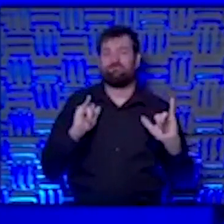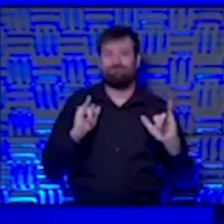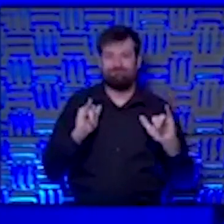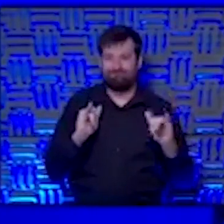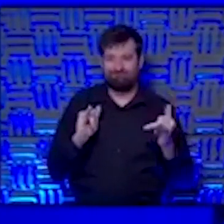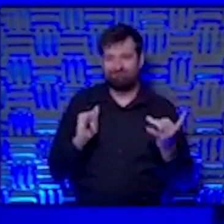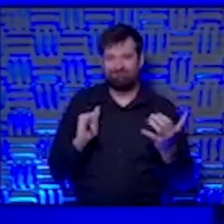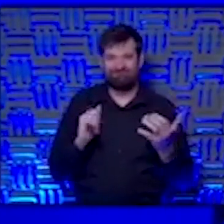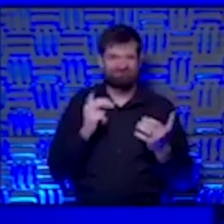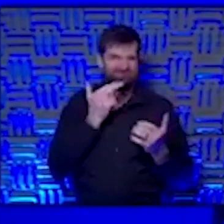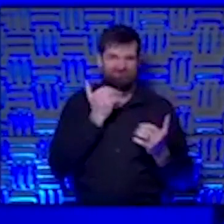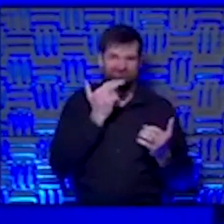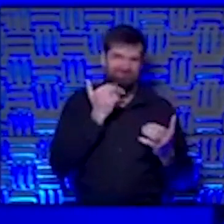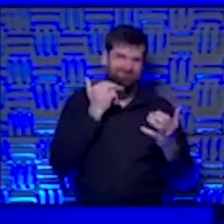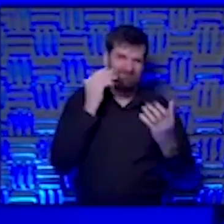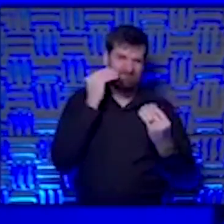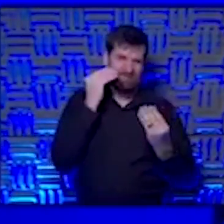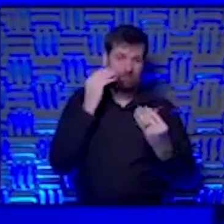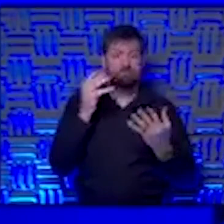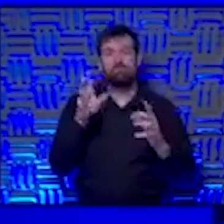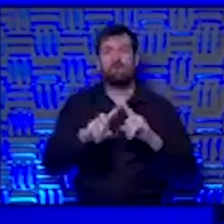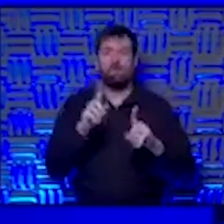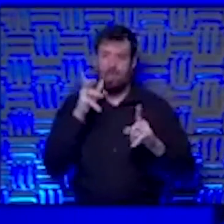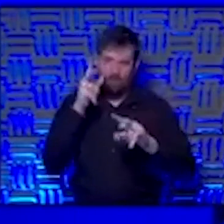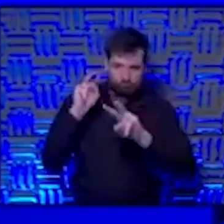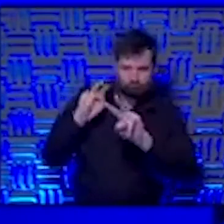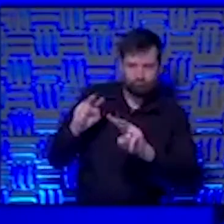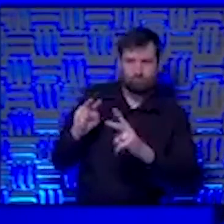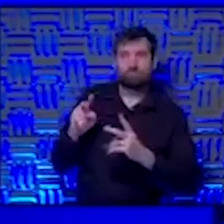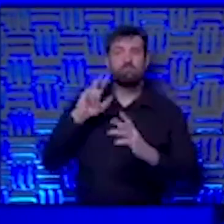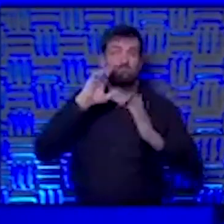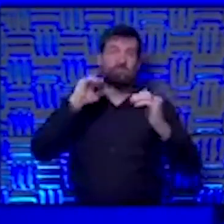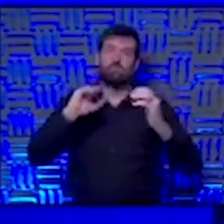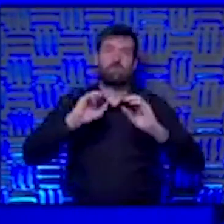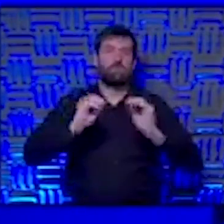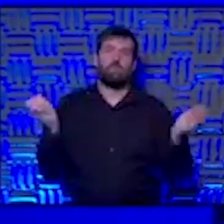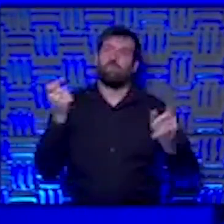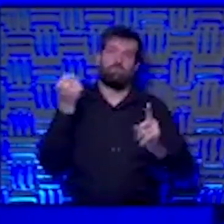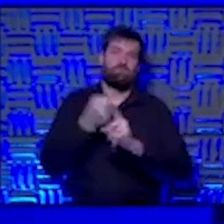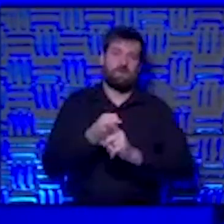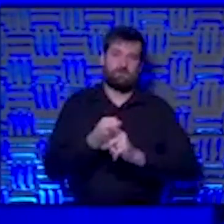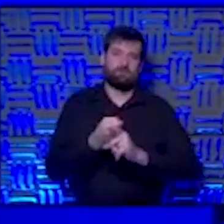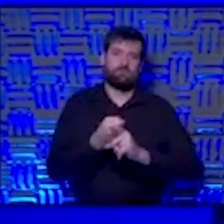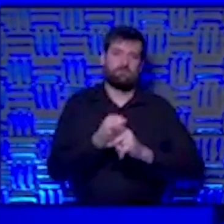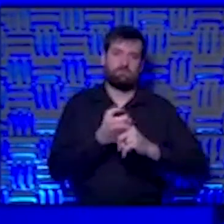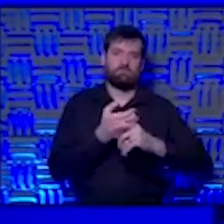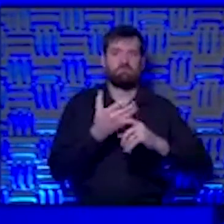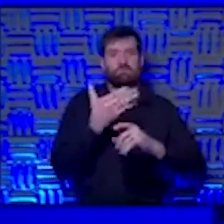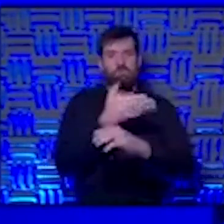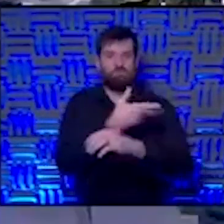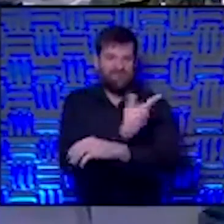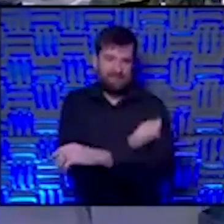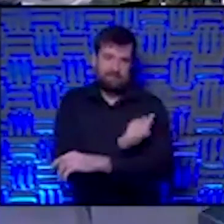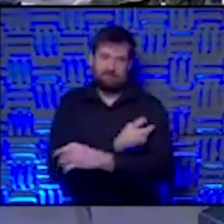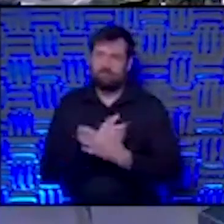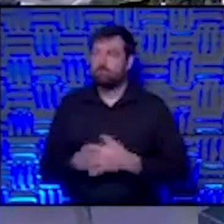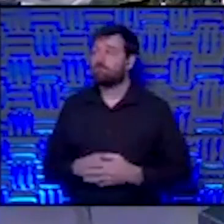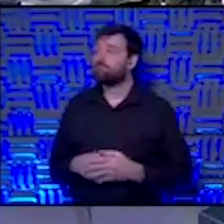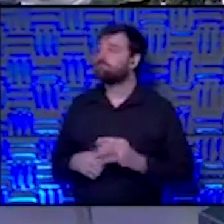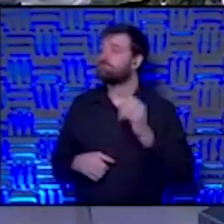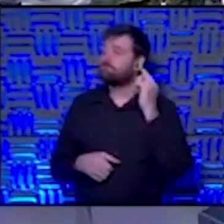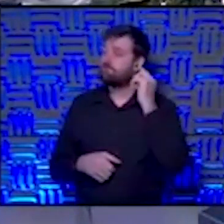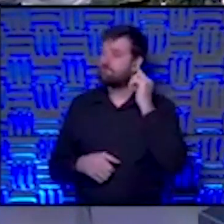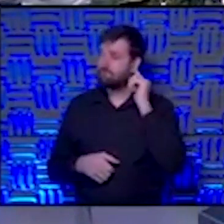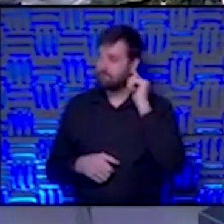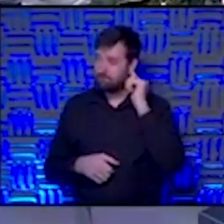amount of information and data, but we will keep up with it. Hopefully it won't have any effect on the protection that the vaccine offers. You know, there